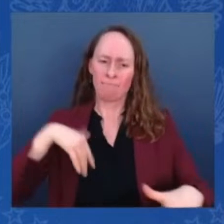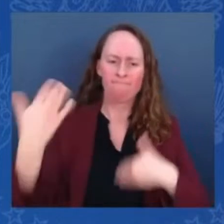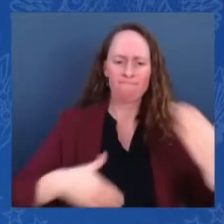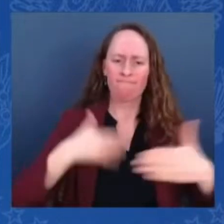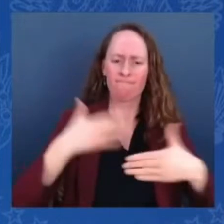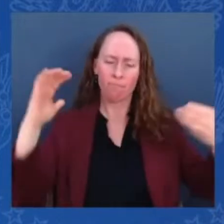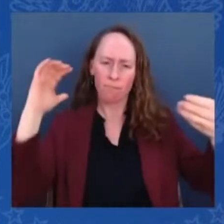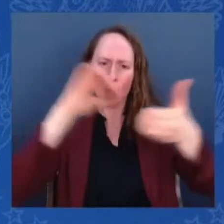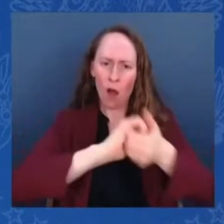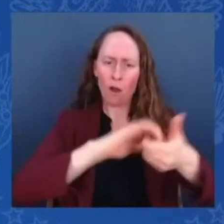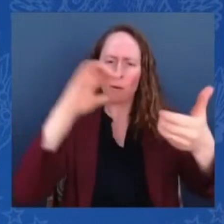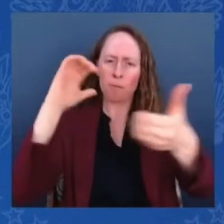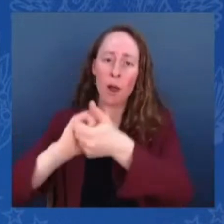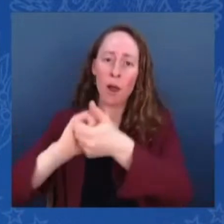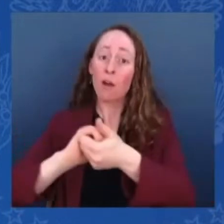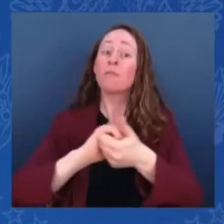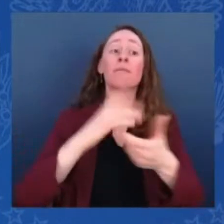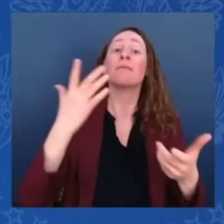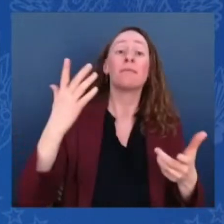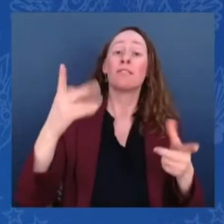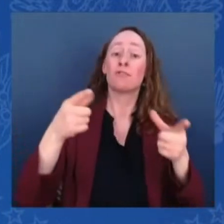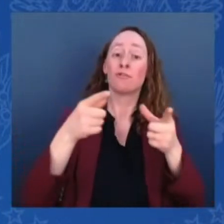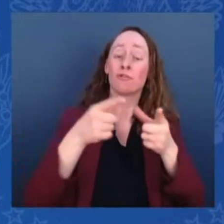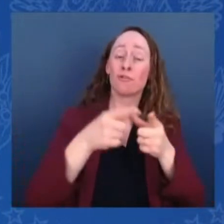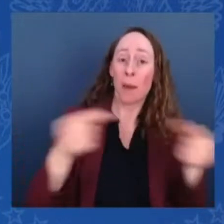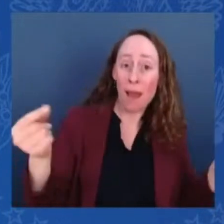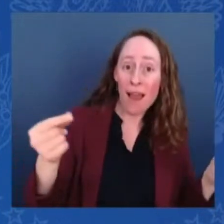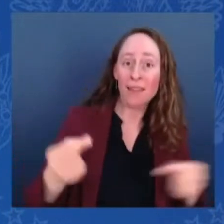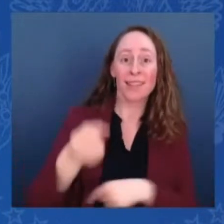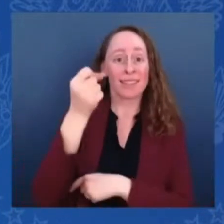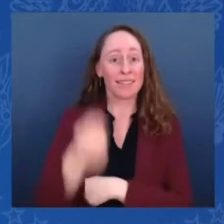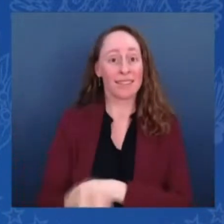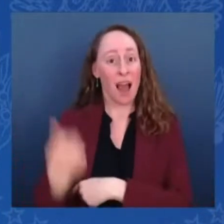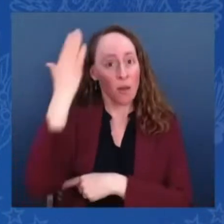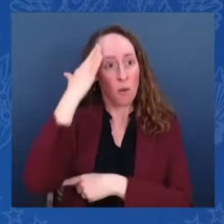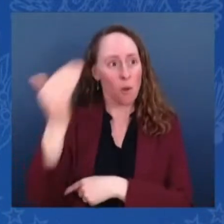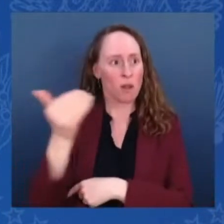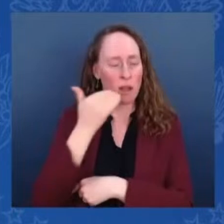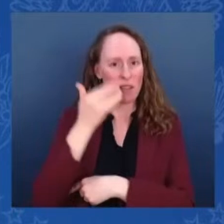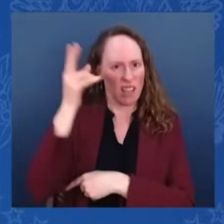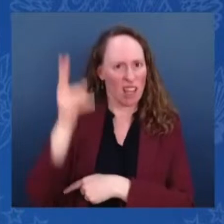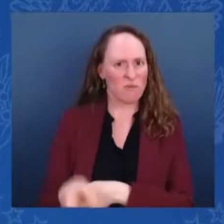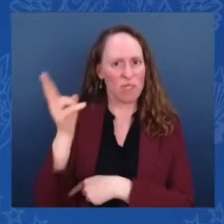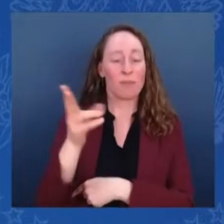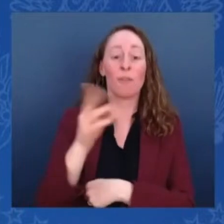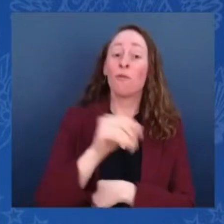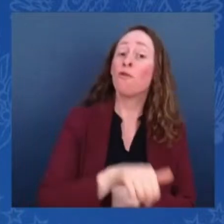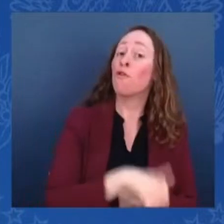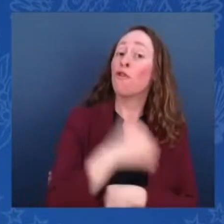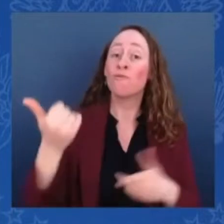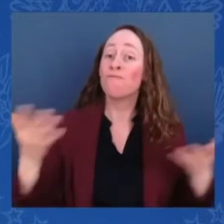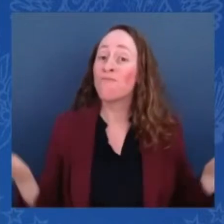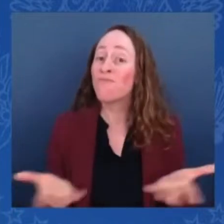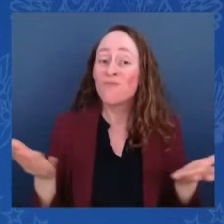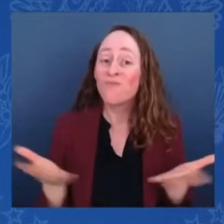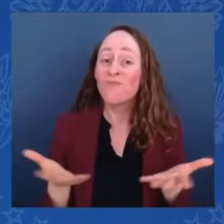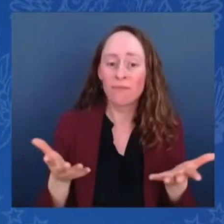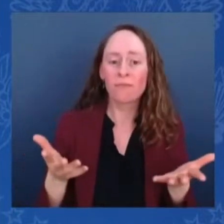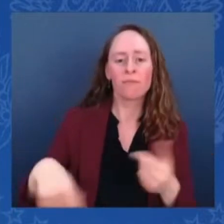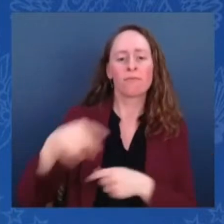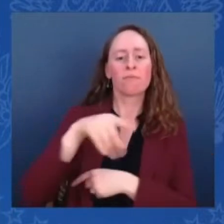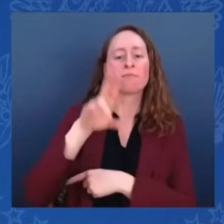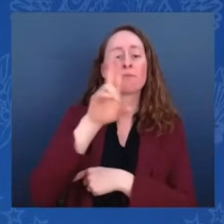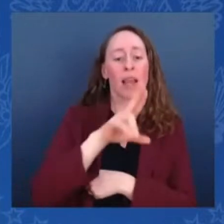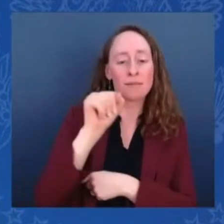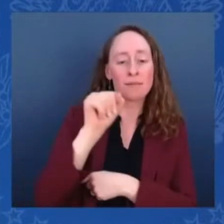Japan, and South Korea. Then another among the United States, Japan, and the Philippines,